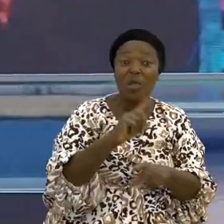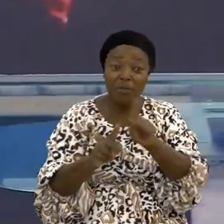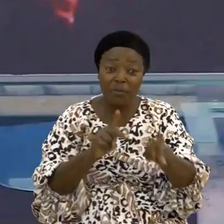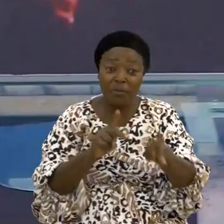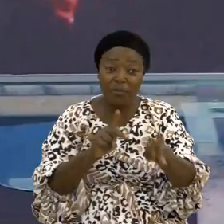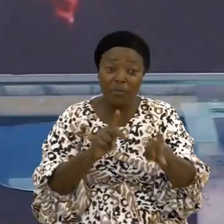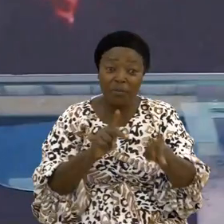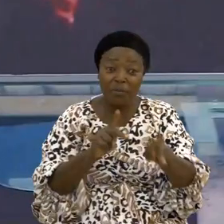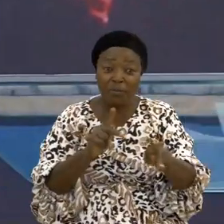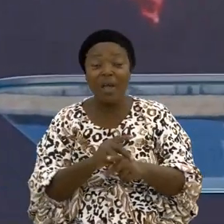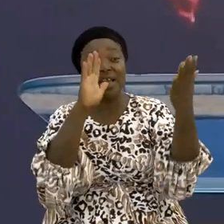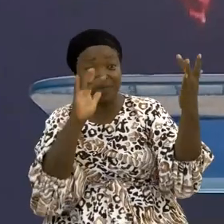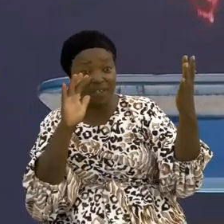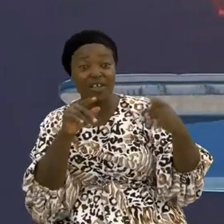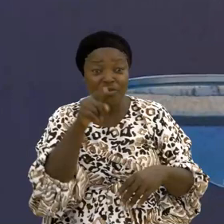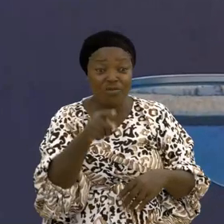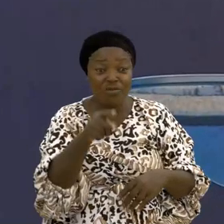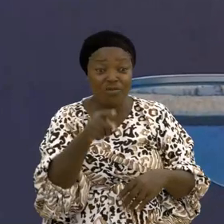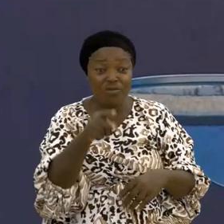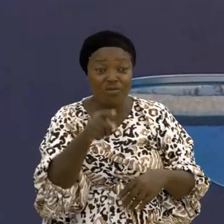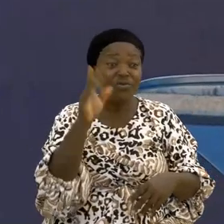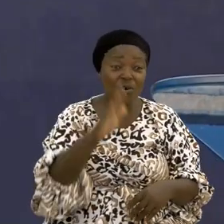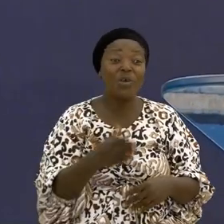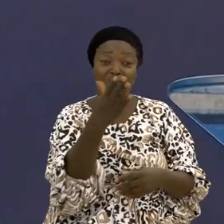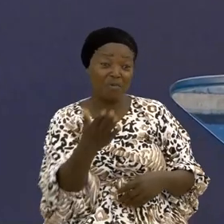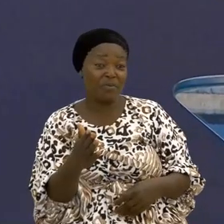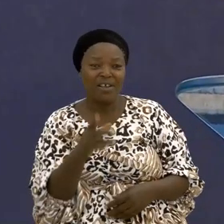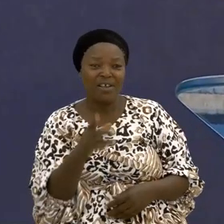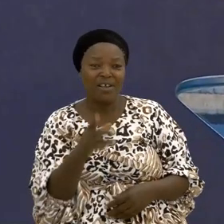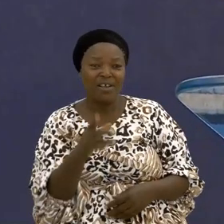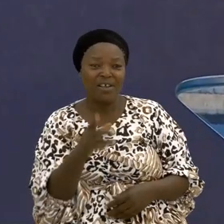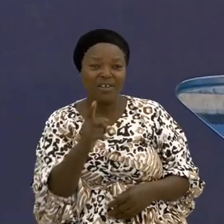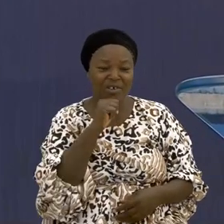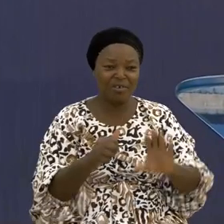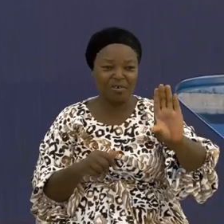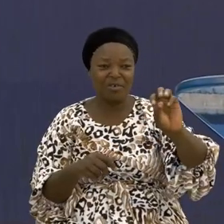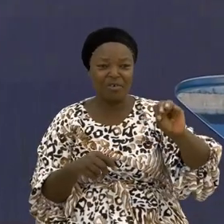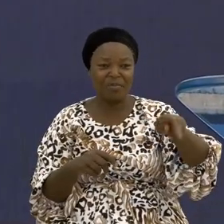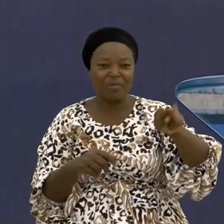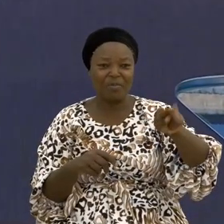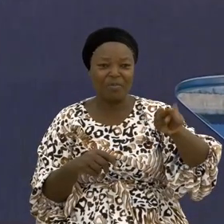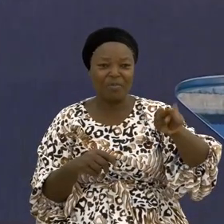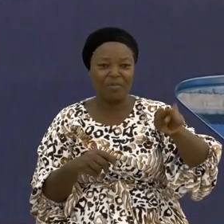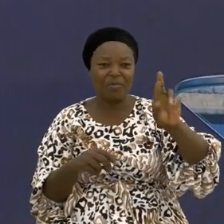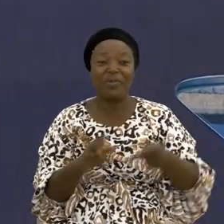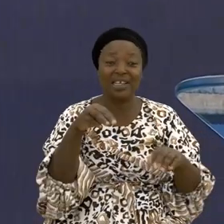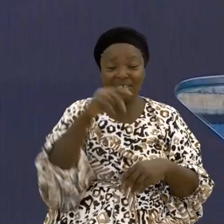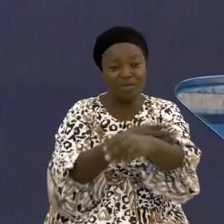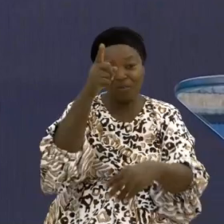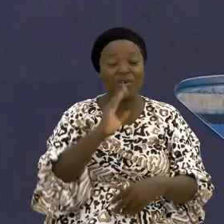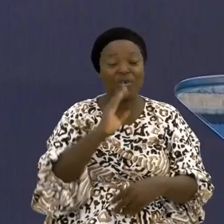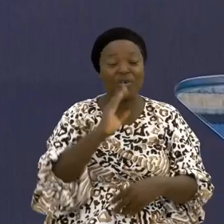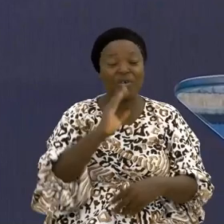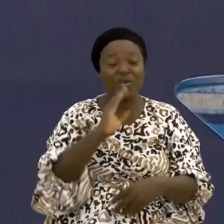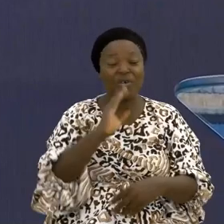people expect you will compromise, you will not compromise, and the Son of God will be with you, abide with you